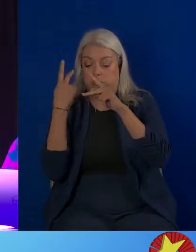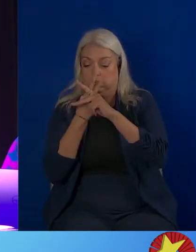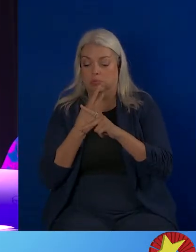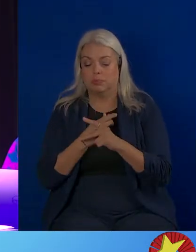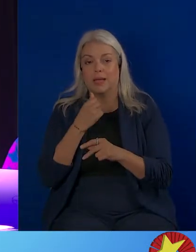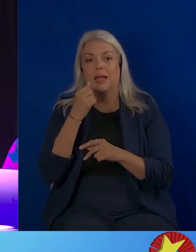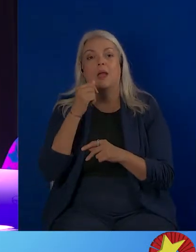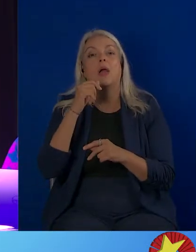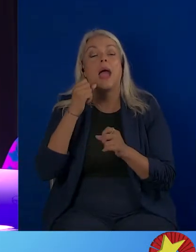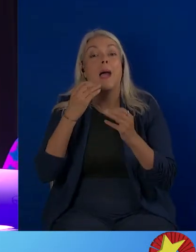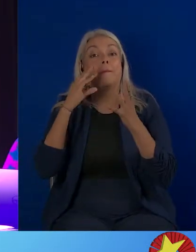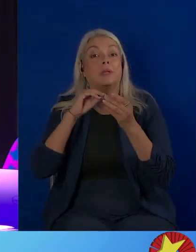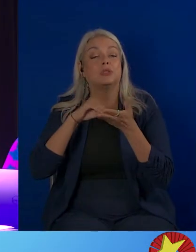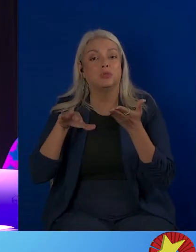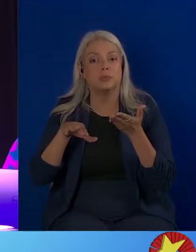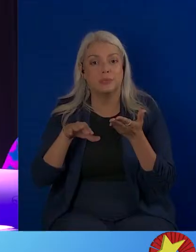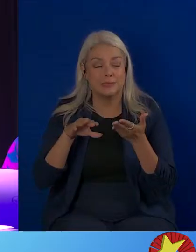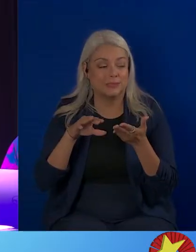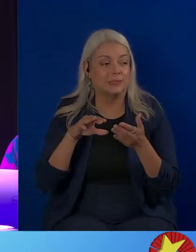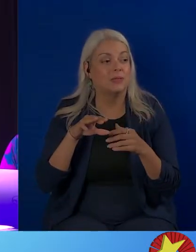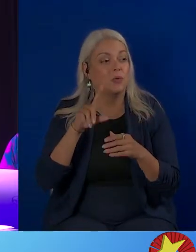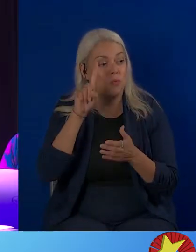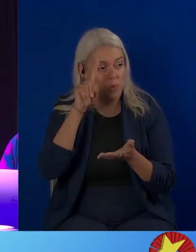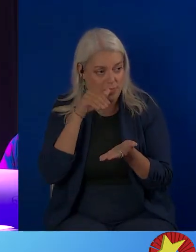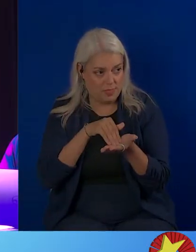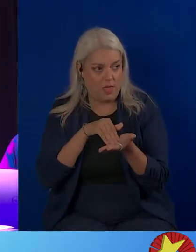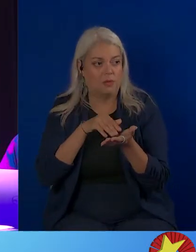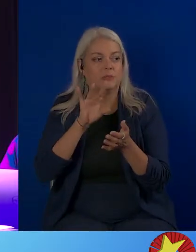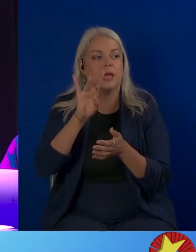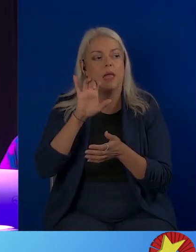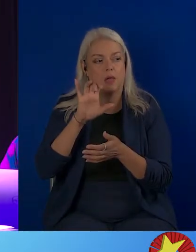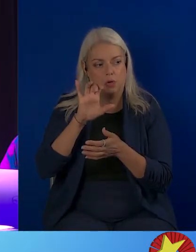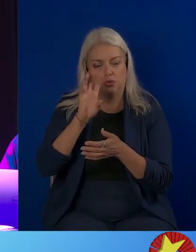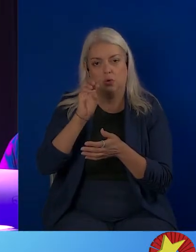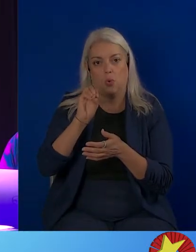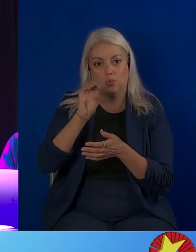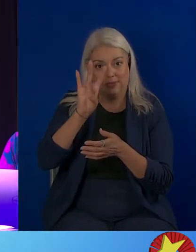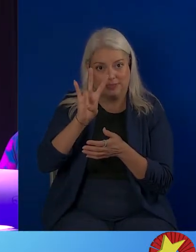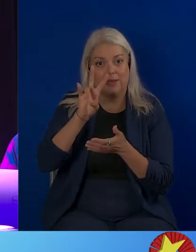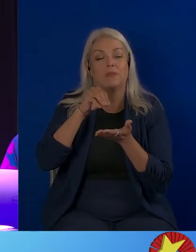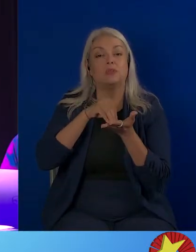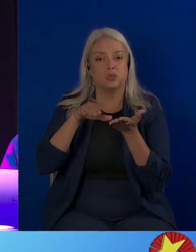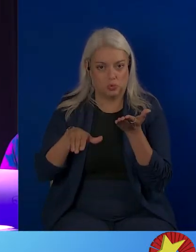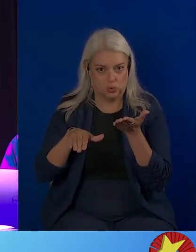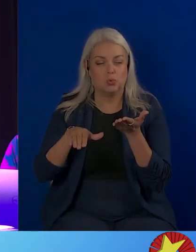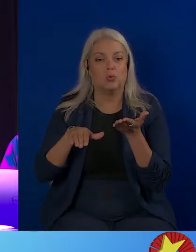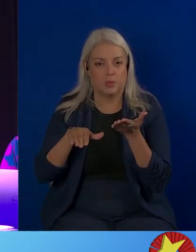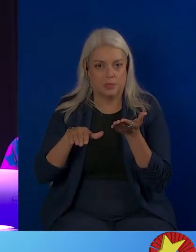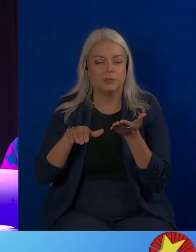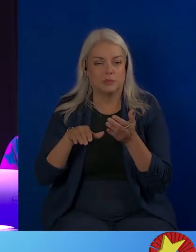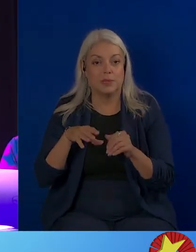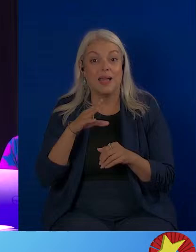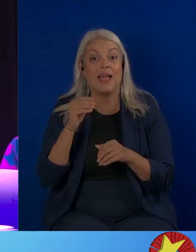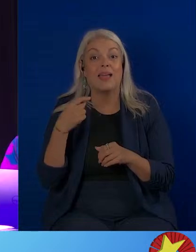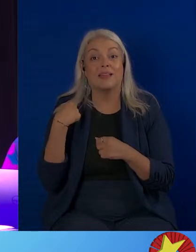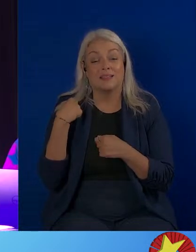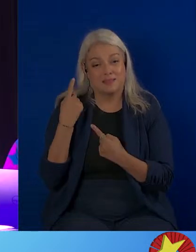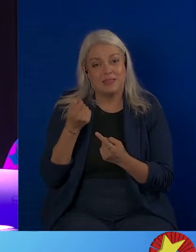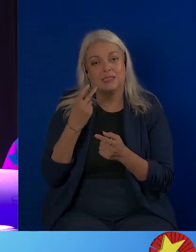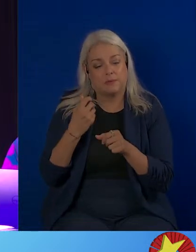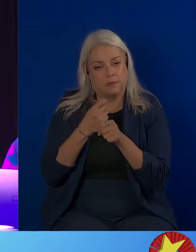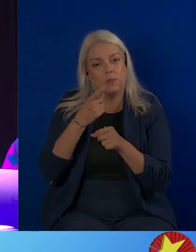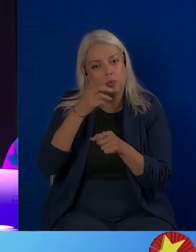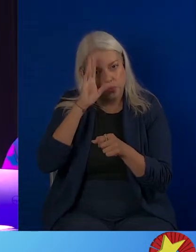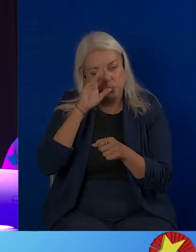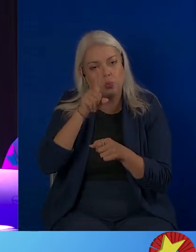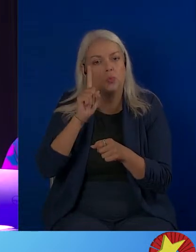1,807 students to help with projecting revenues. And over the last several years, you've heard our student counts be closer